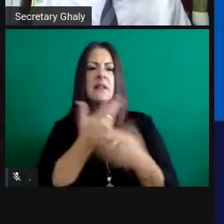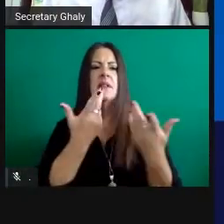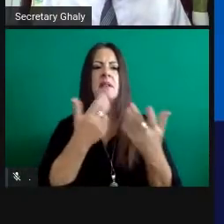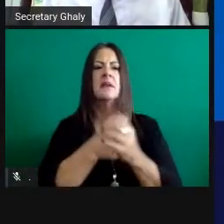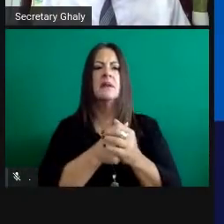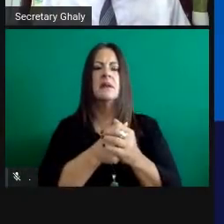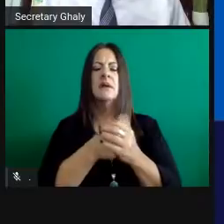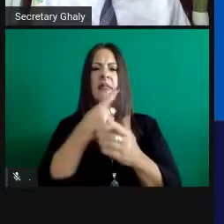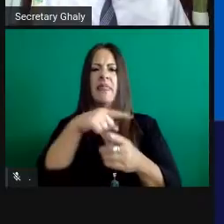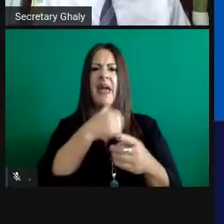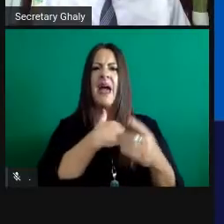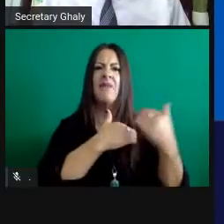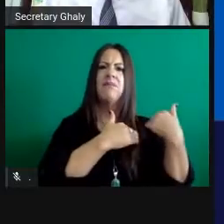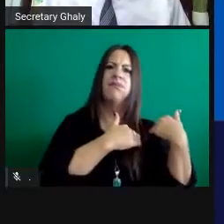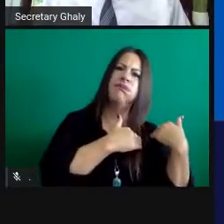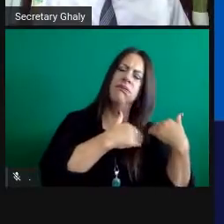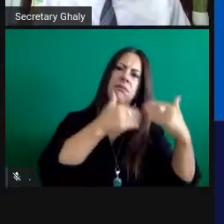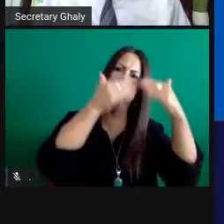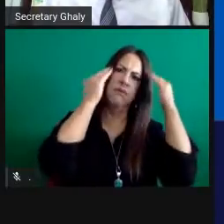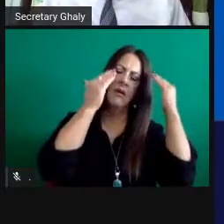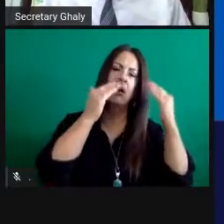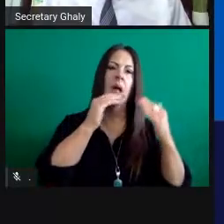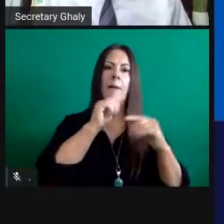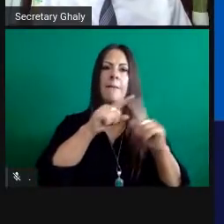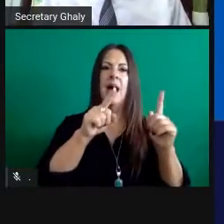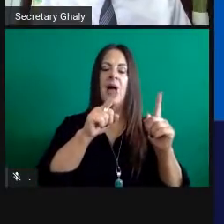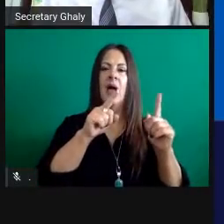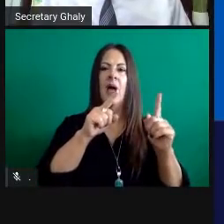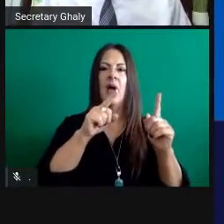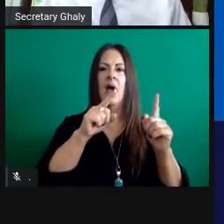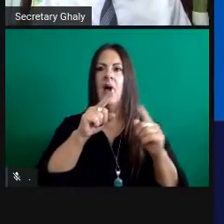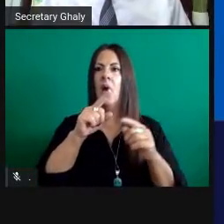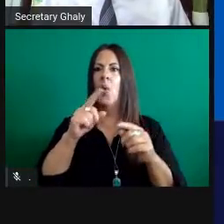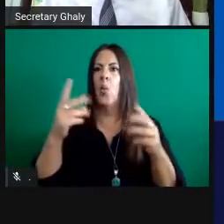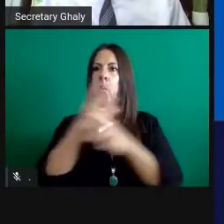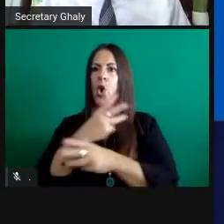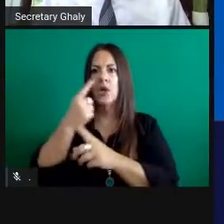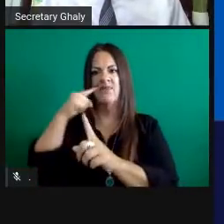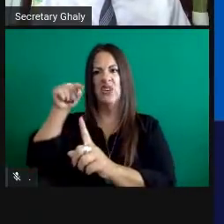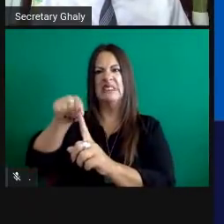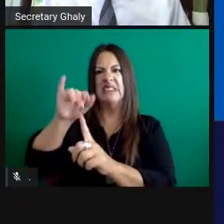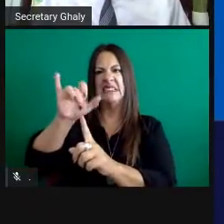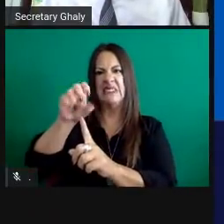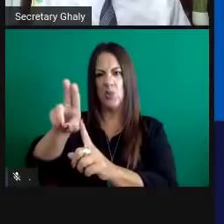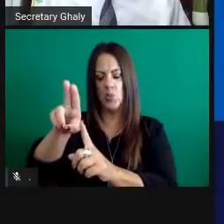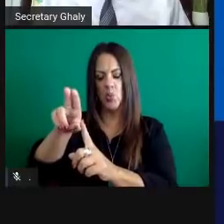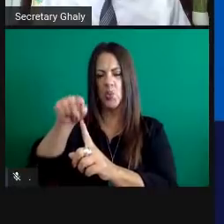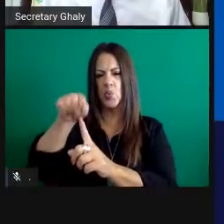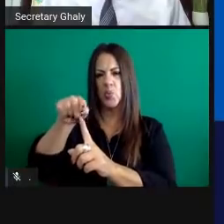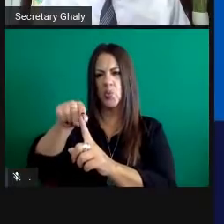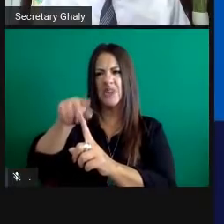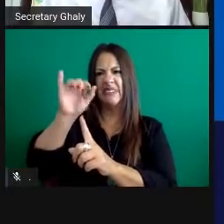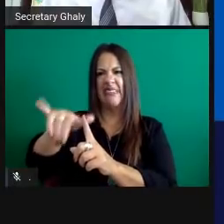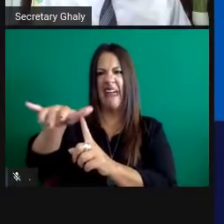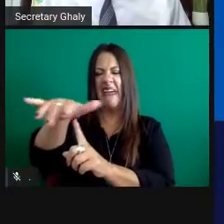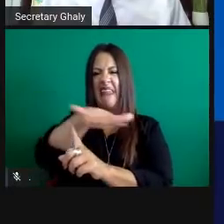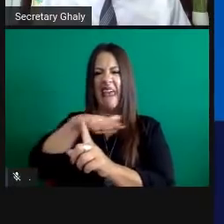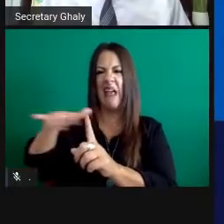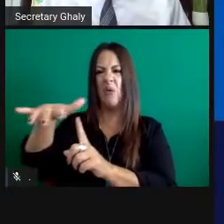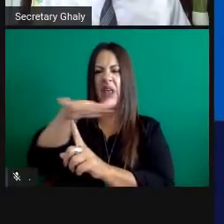burden as well, but not nearly as much in our ICU. In the ICU settings, we know